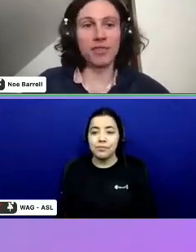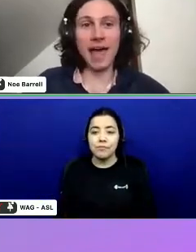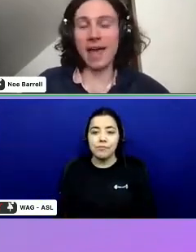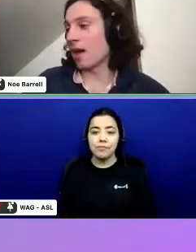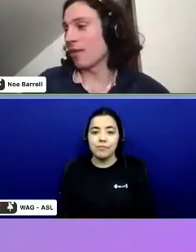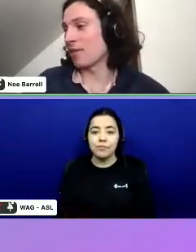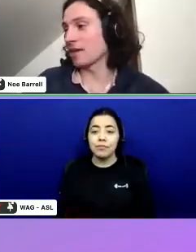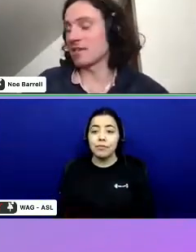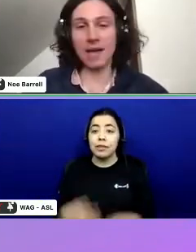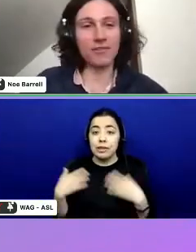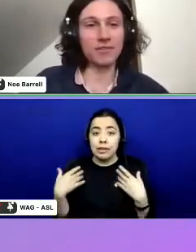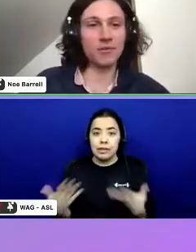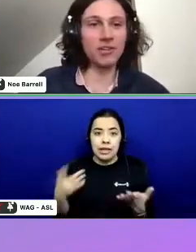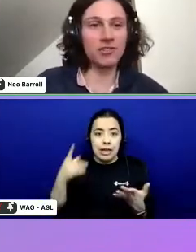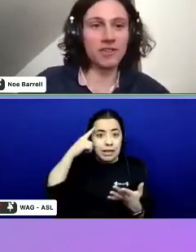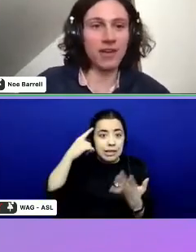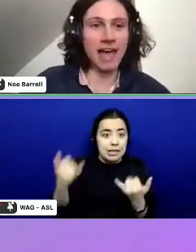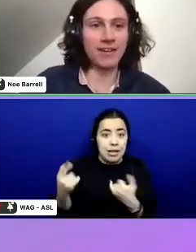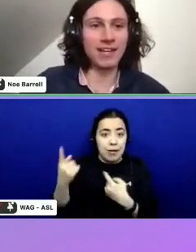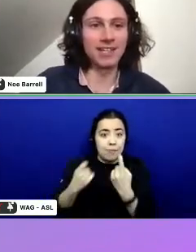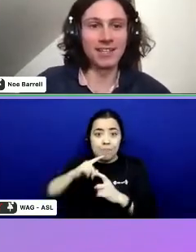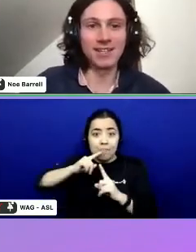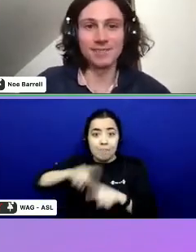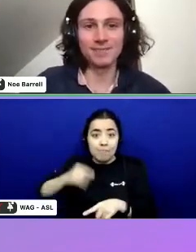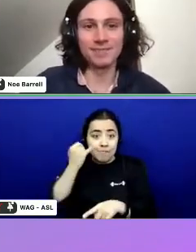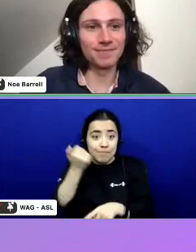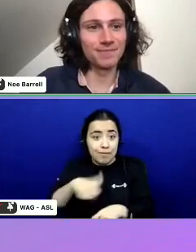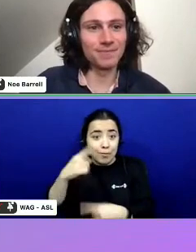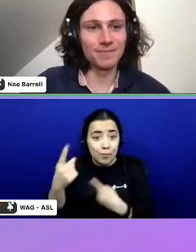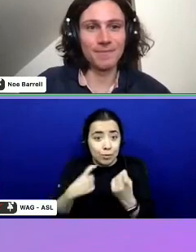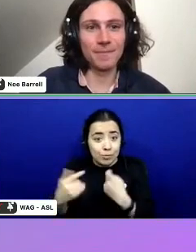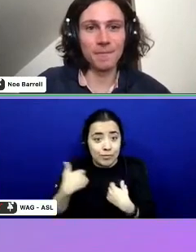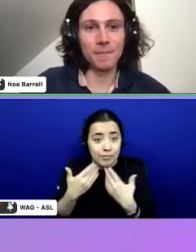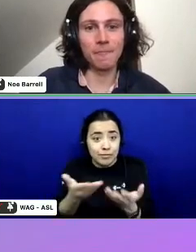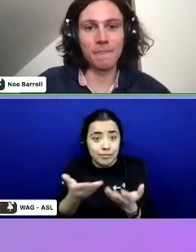And with that, I think it's time for some questions if we have any.